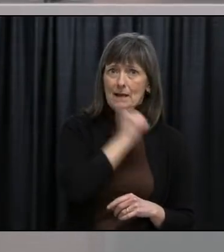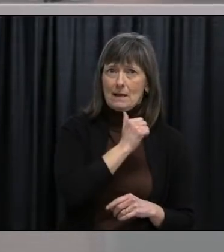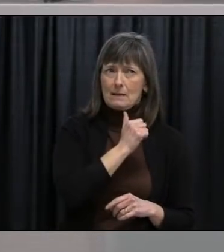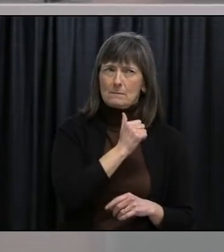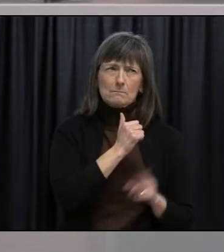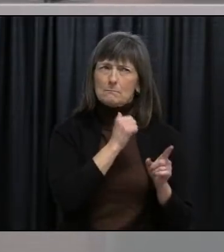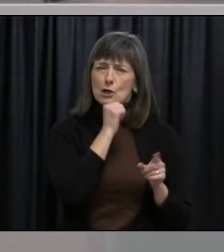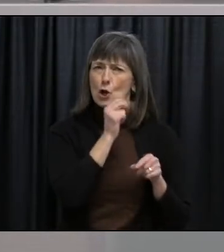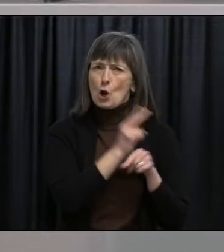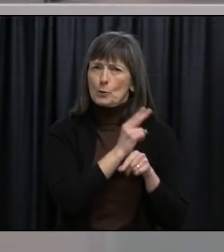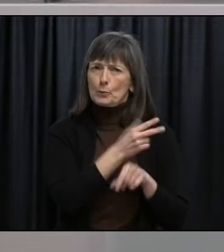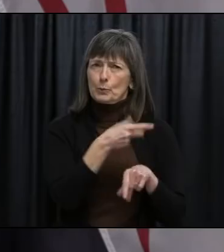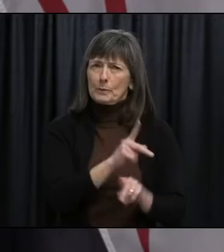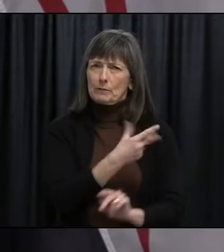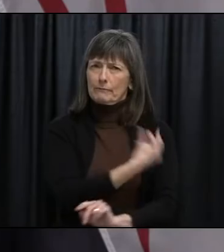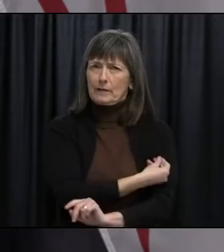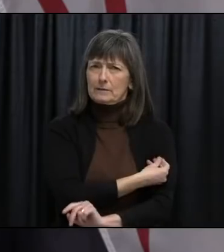is